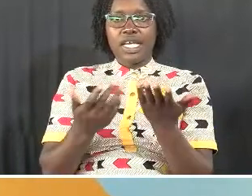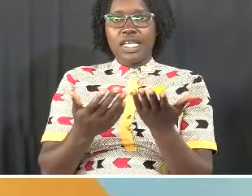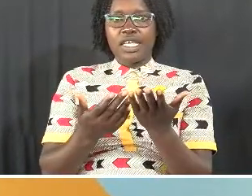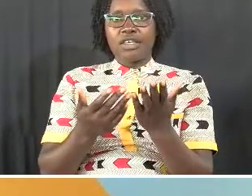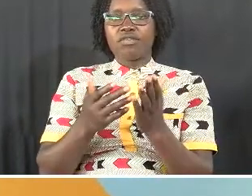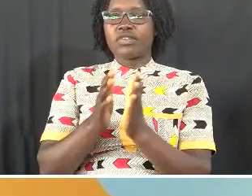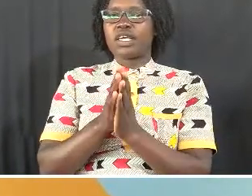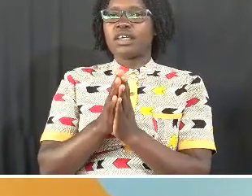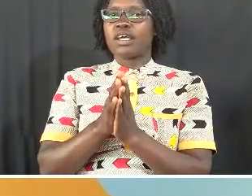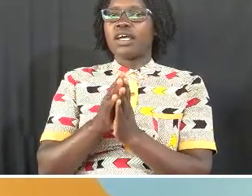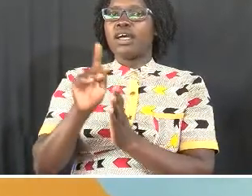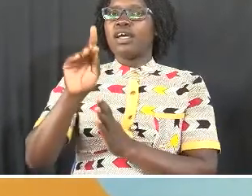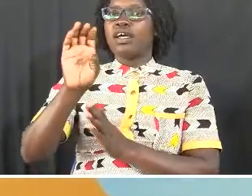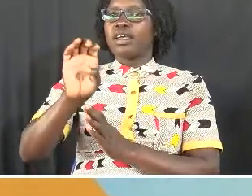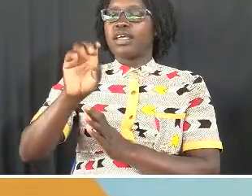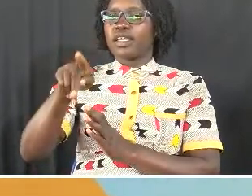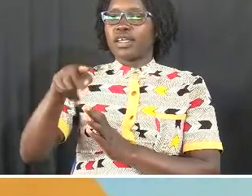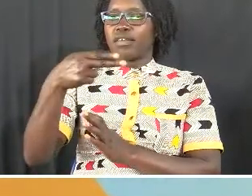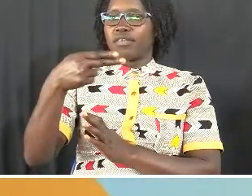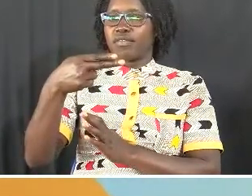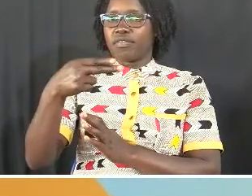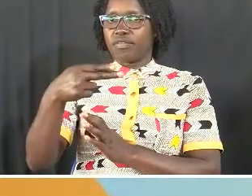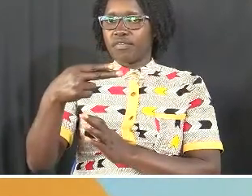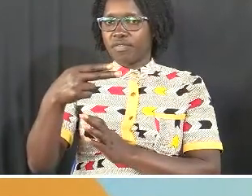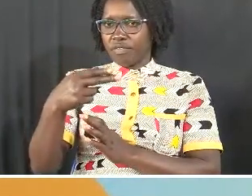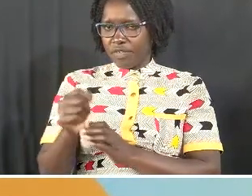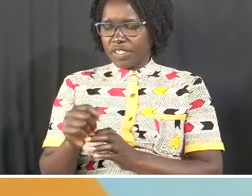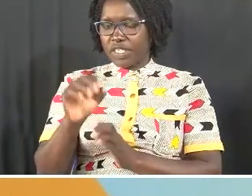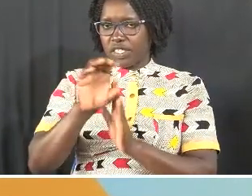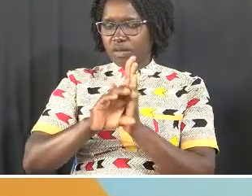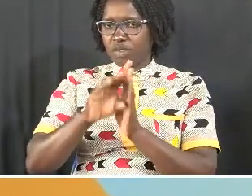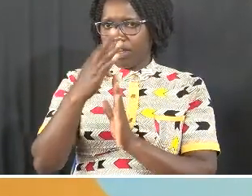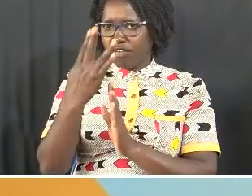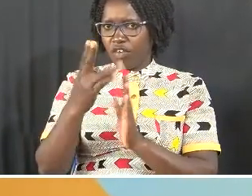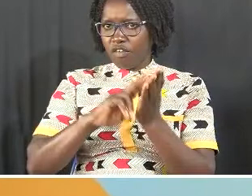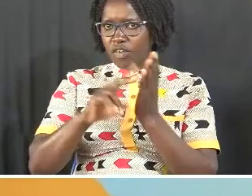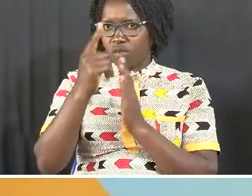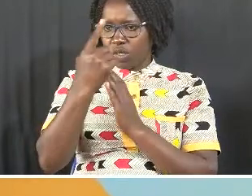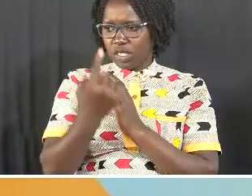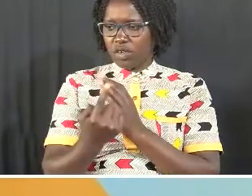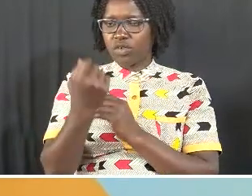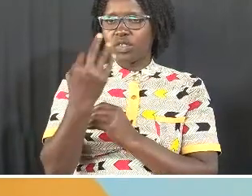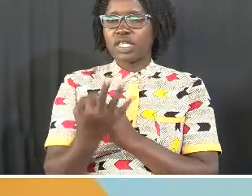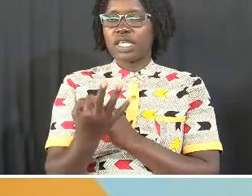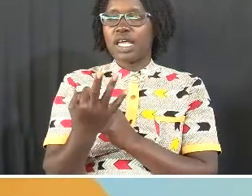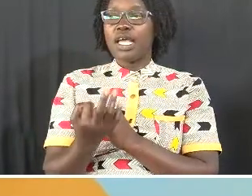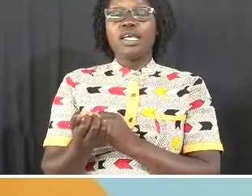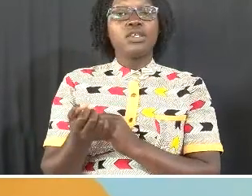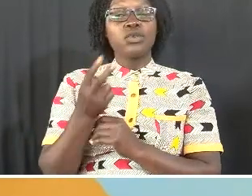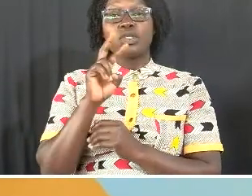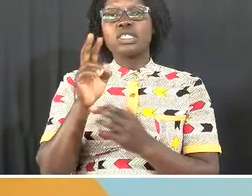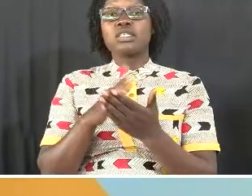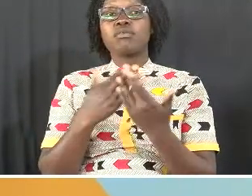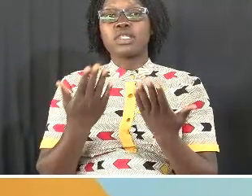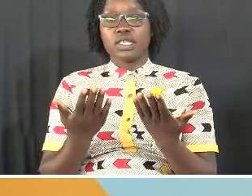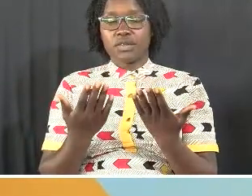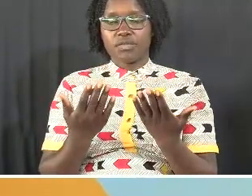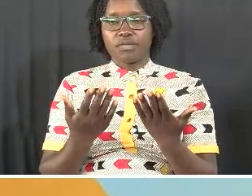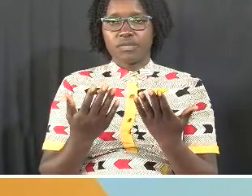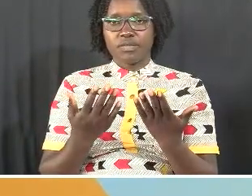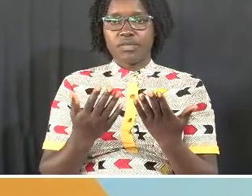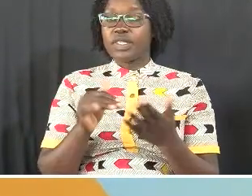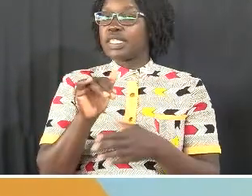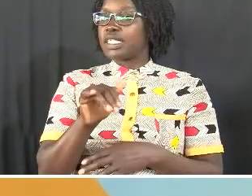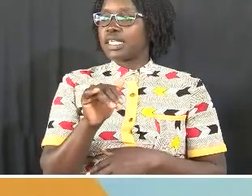4, verse 1 to 3, you'll get to see something